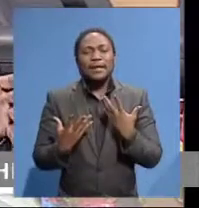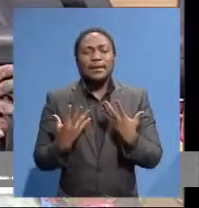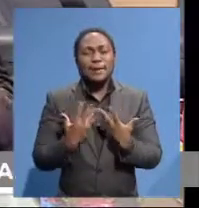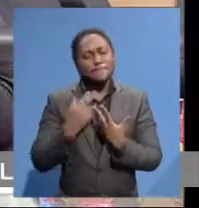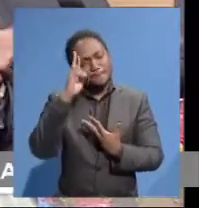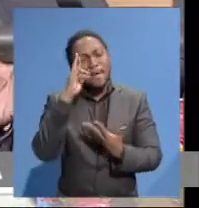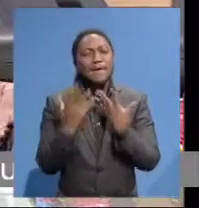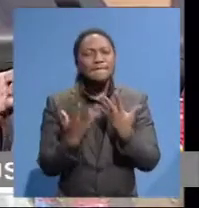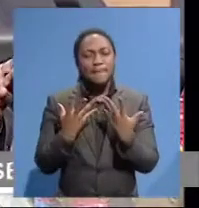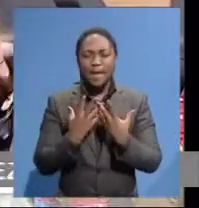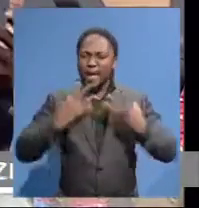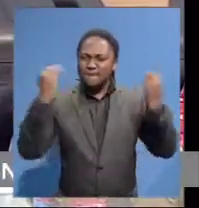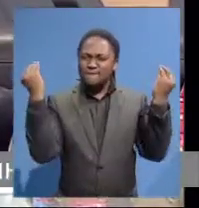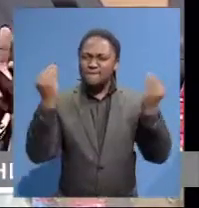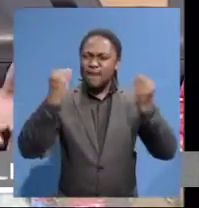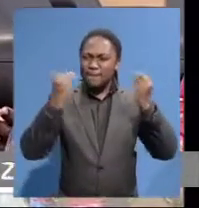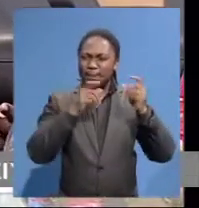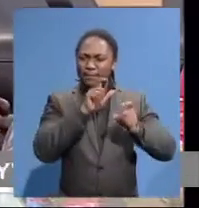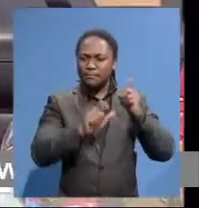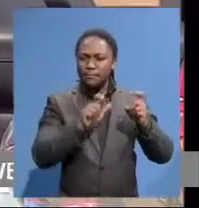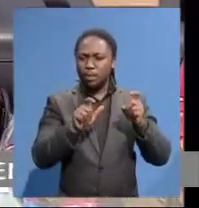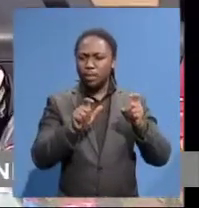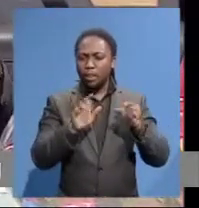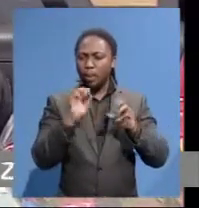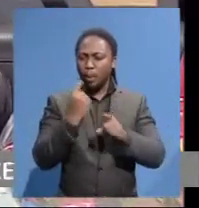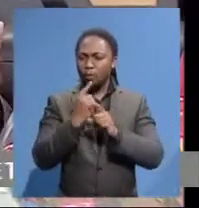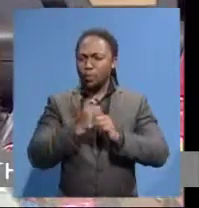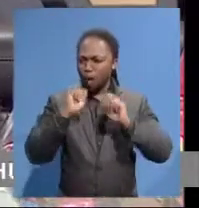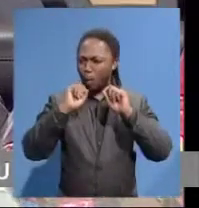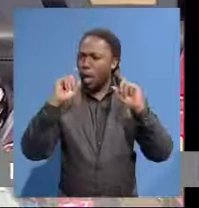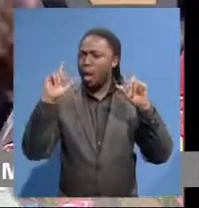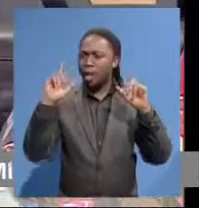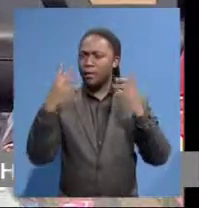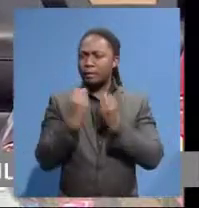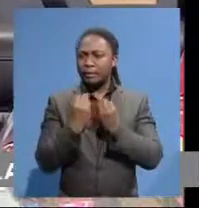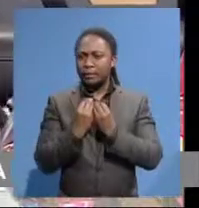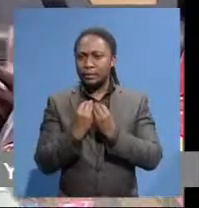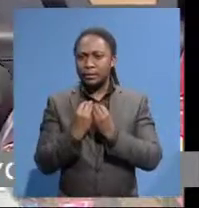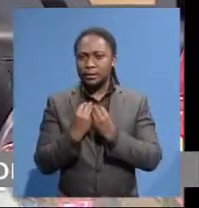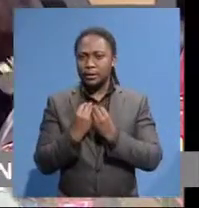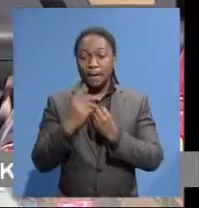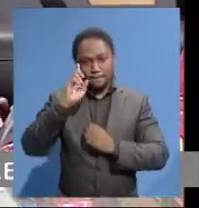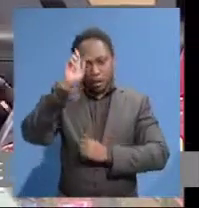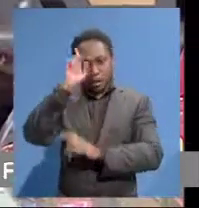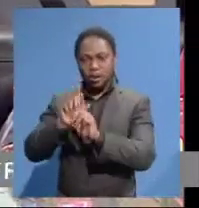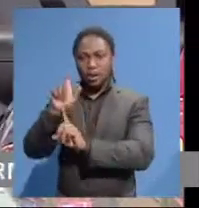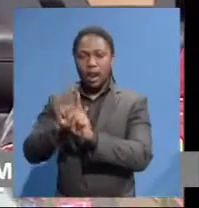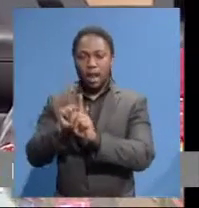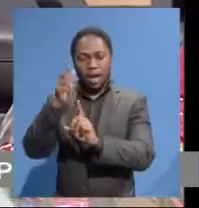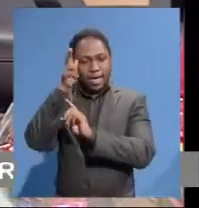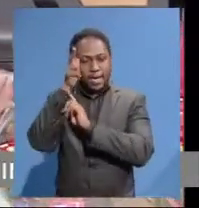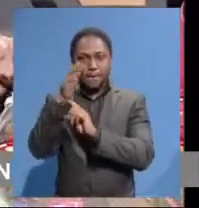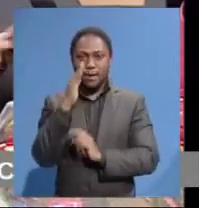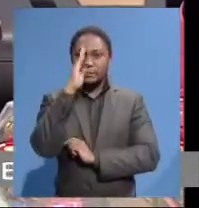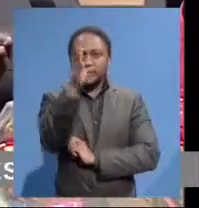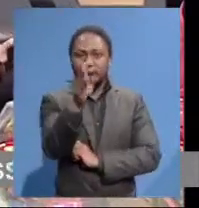about famous people is their awareness of a camera. Yes. Did Utata play to the camera, or was he always just himself? Especially when it comes to